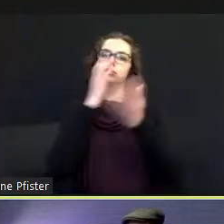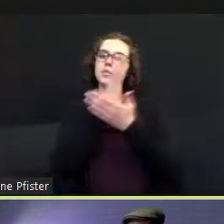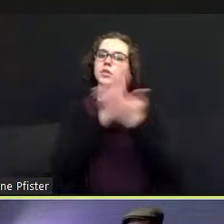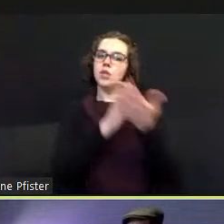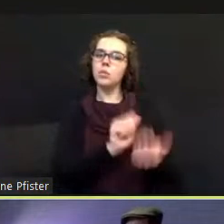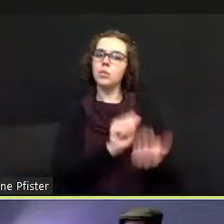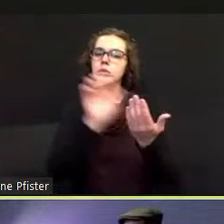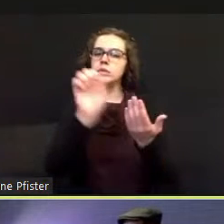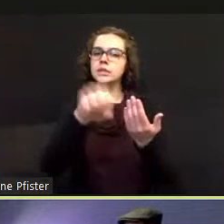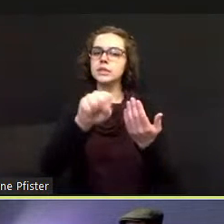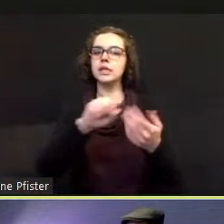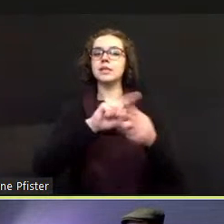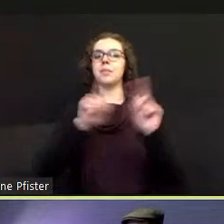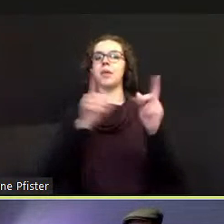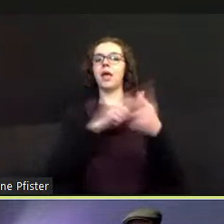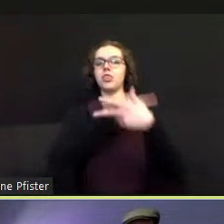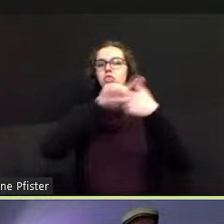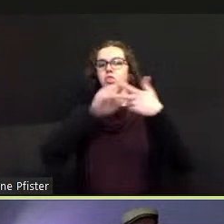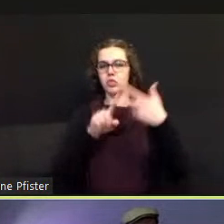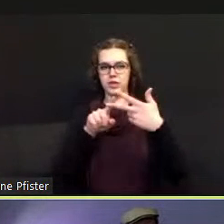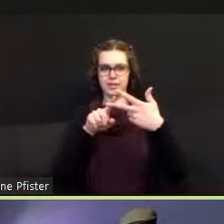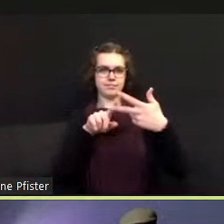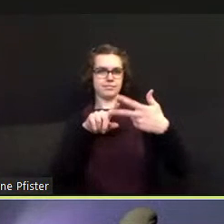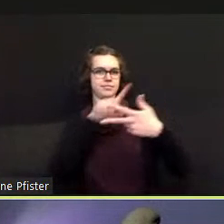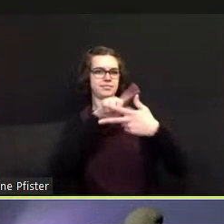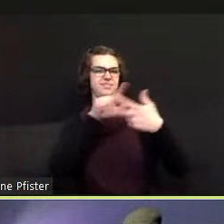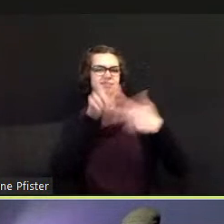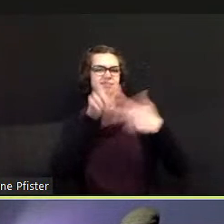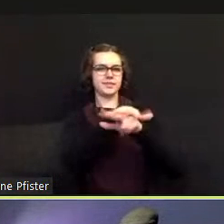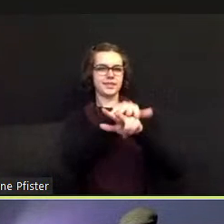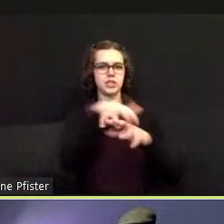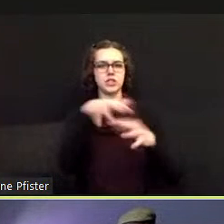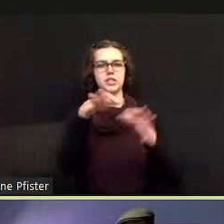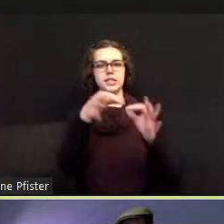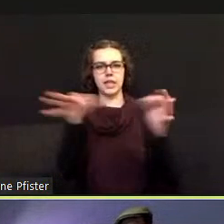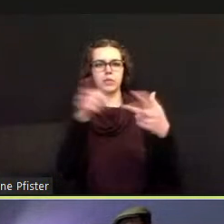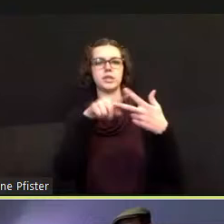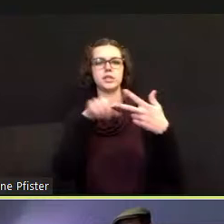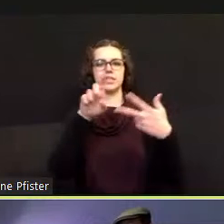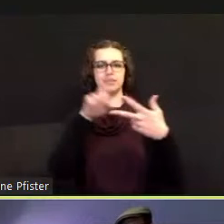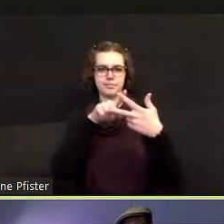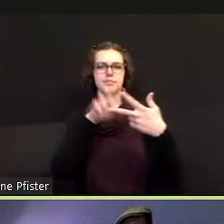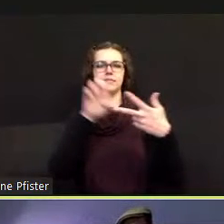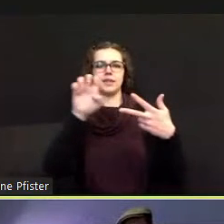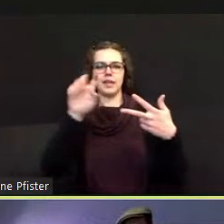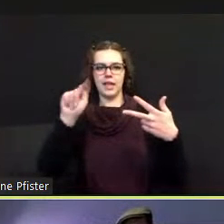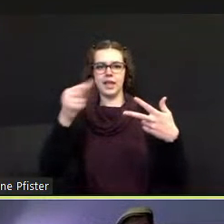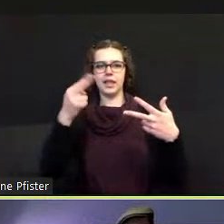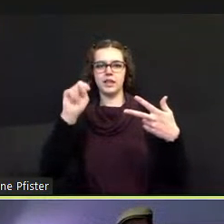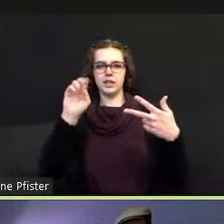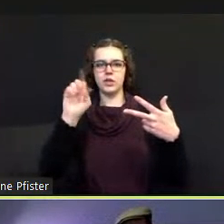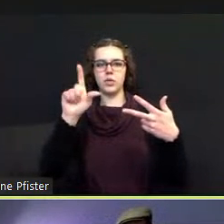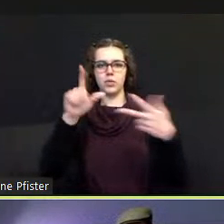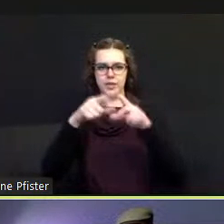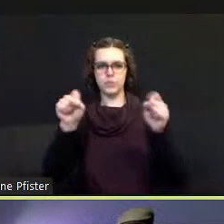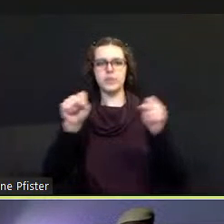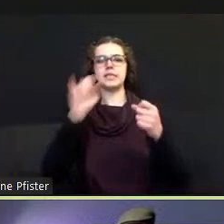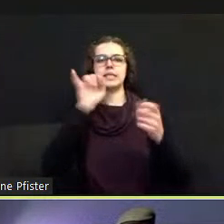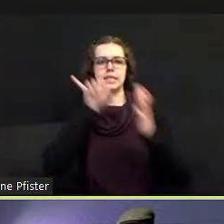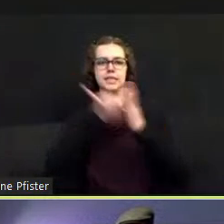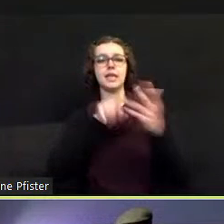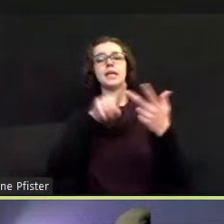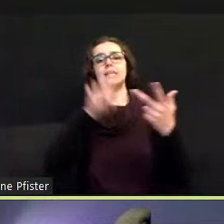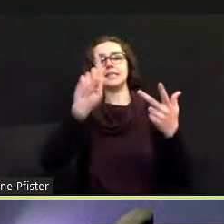see these three essentializing ideologies continue, is my prediction, because they've been useful